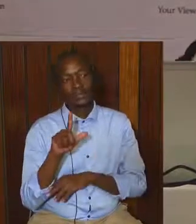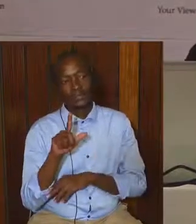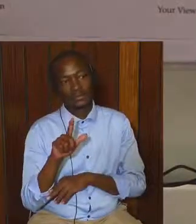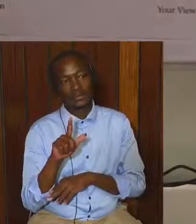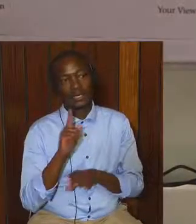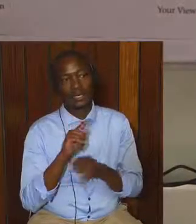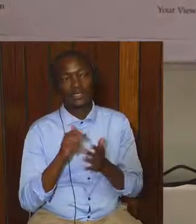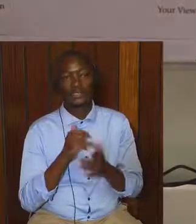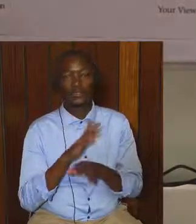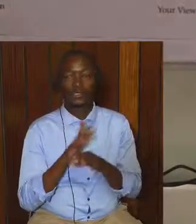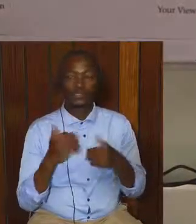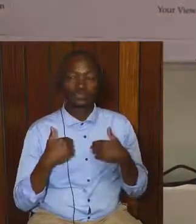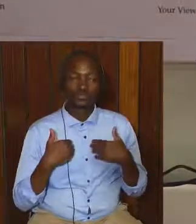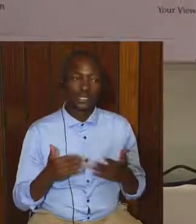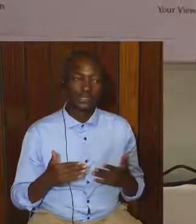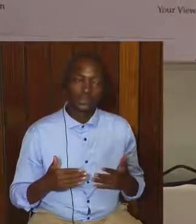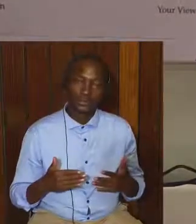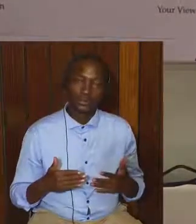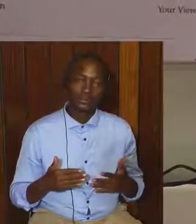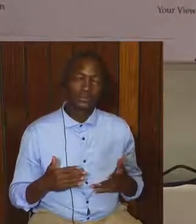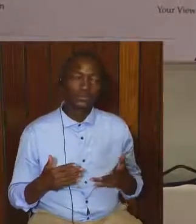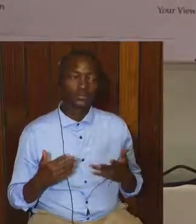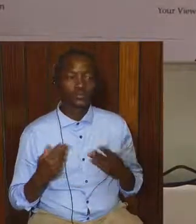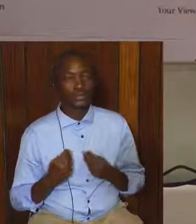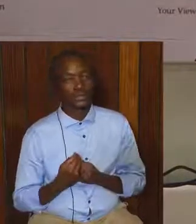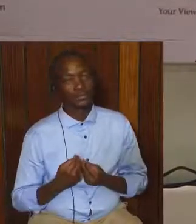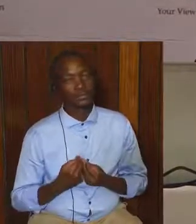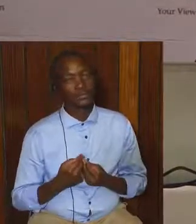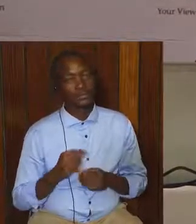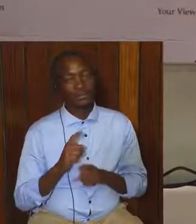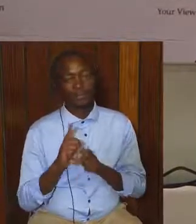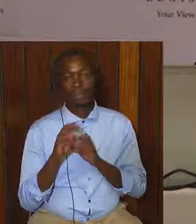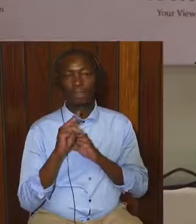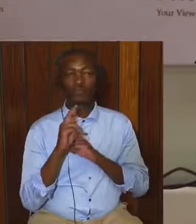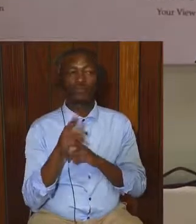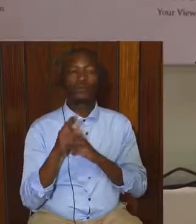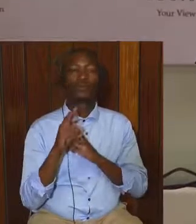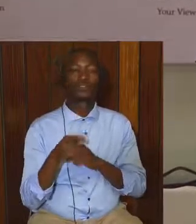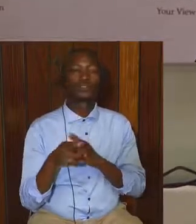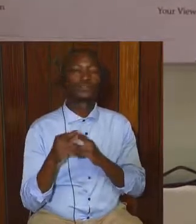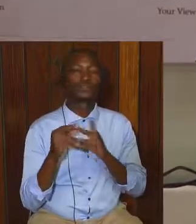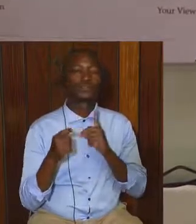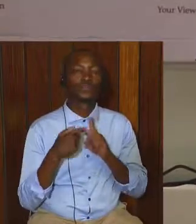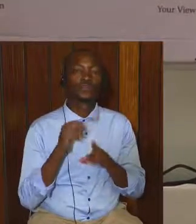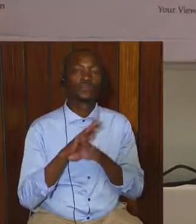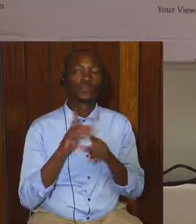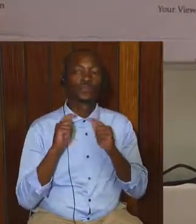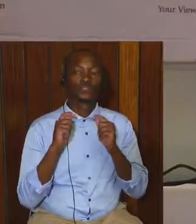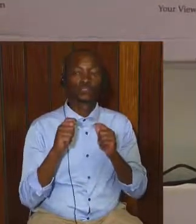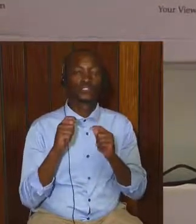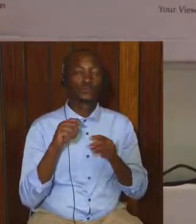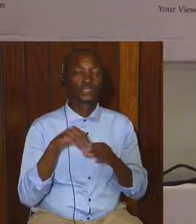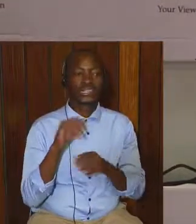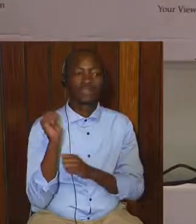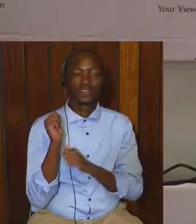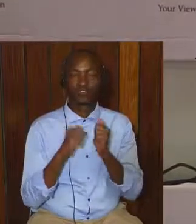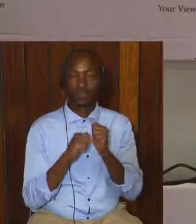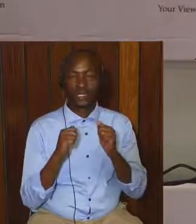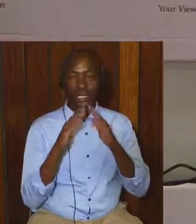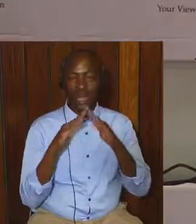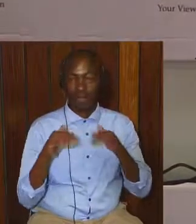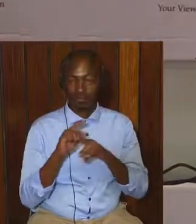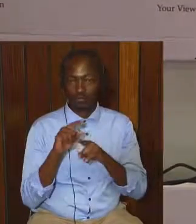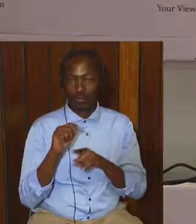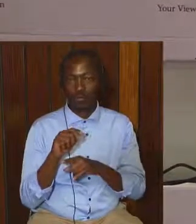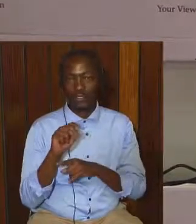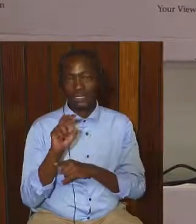just to start with the reports from the Transport Infrastructure House on